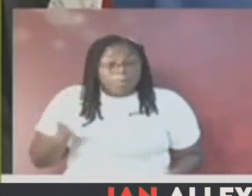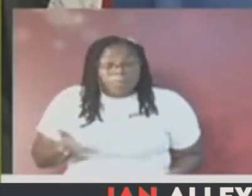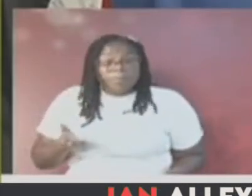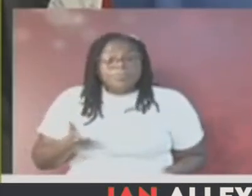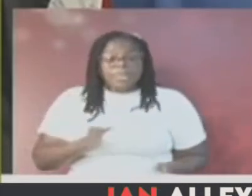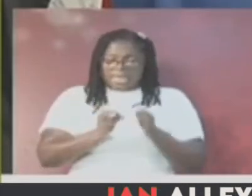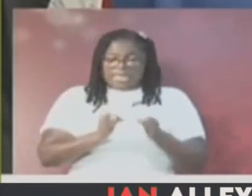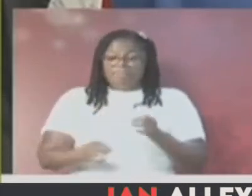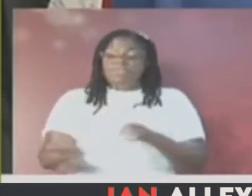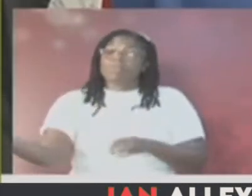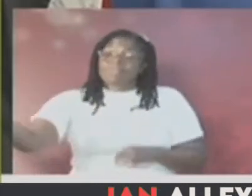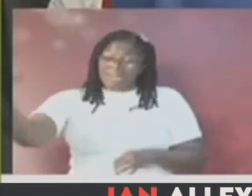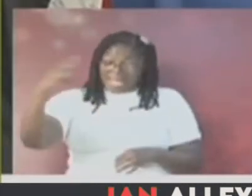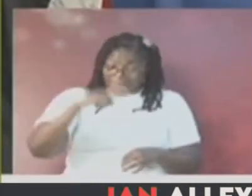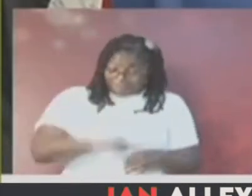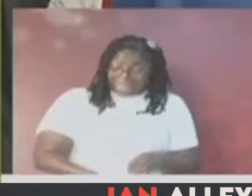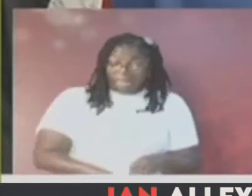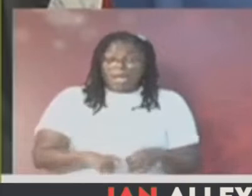jail.